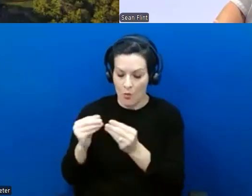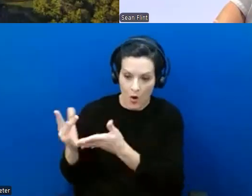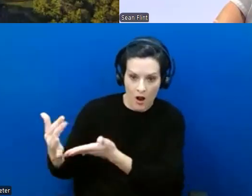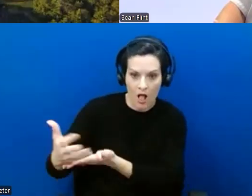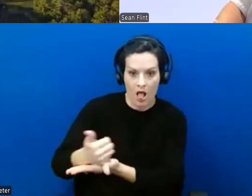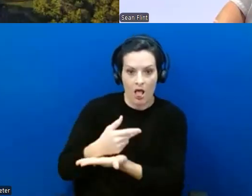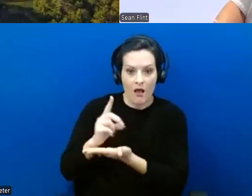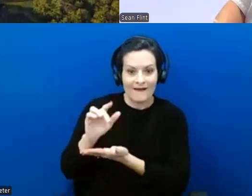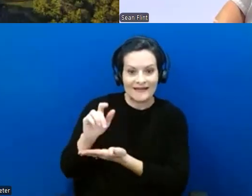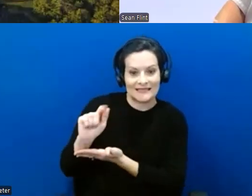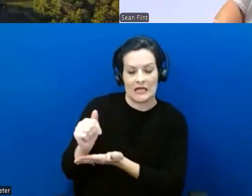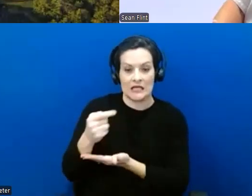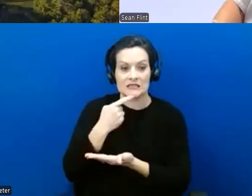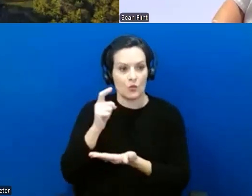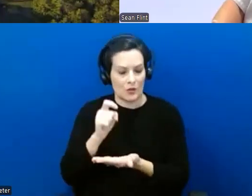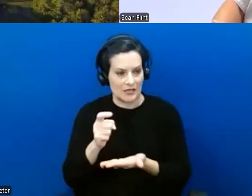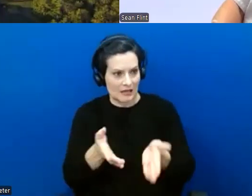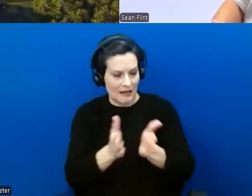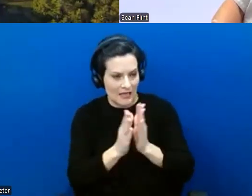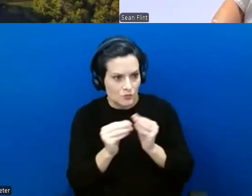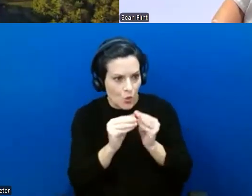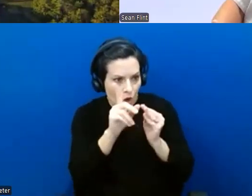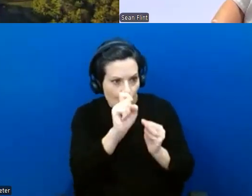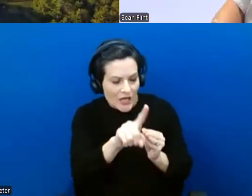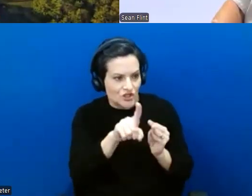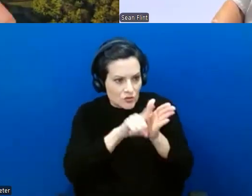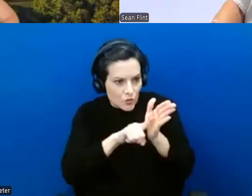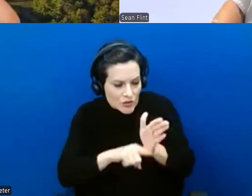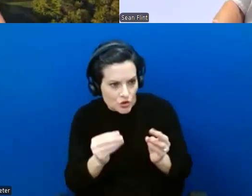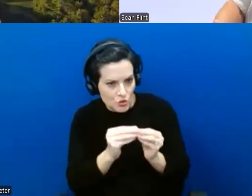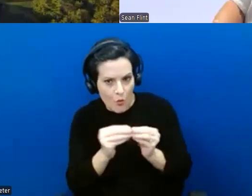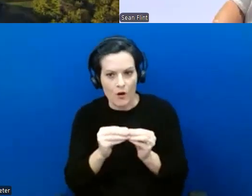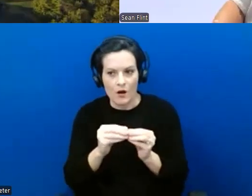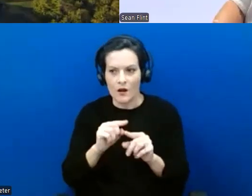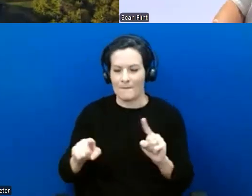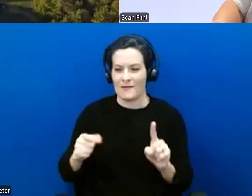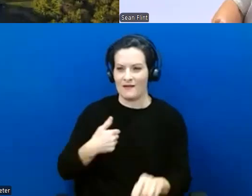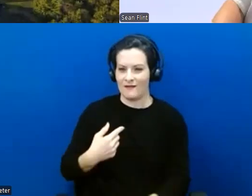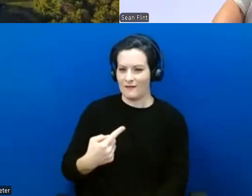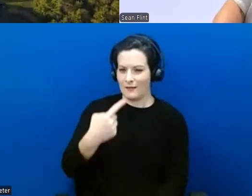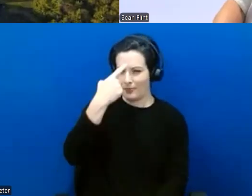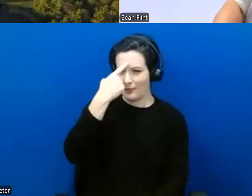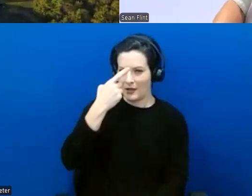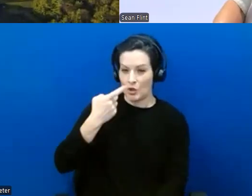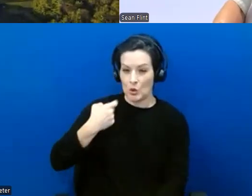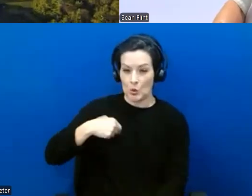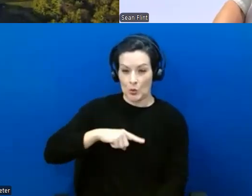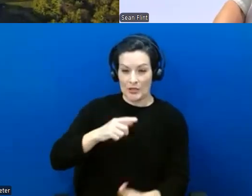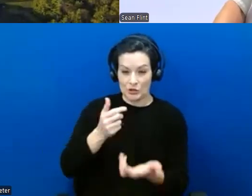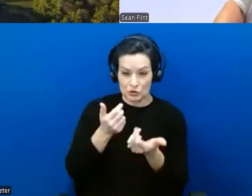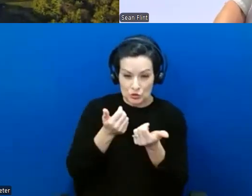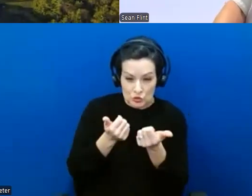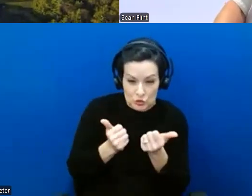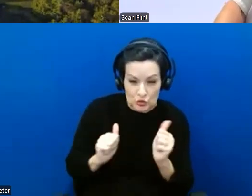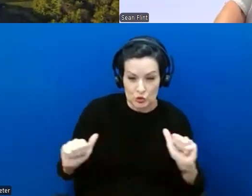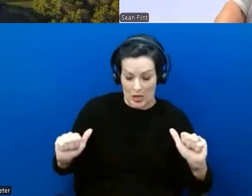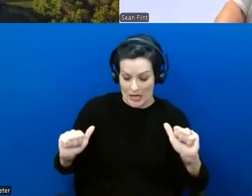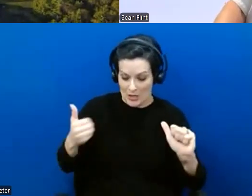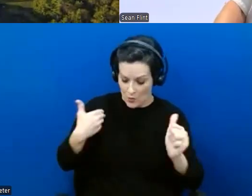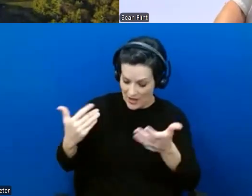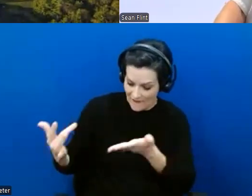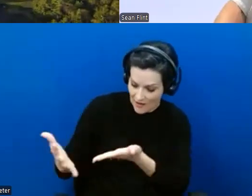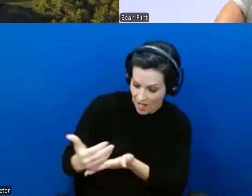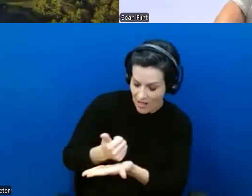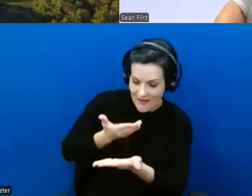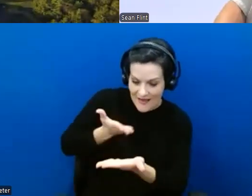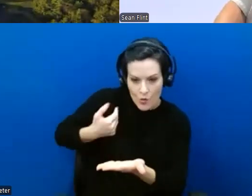and saying, okay, well, we need to ask a research question about this. But my question is often, have we done what we can do with the information that we have? Are